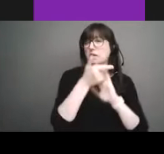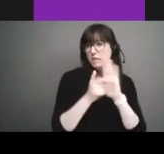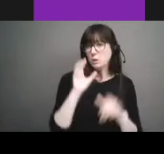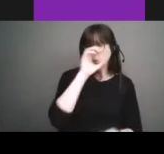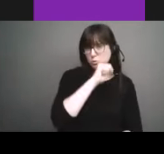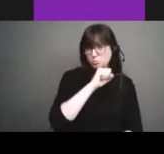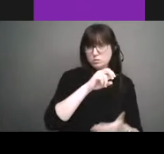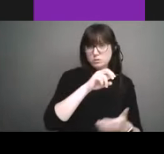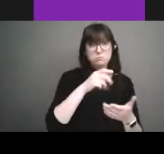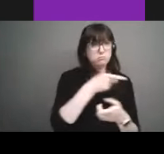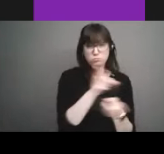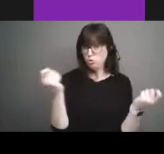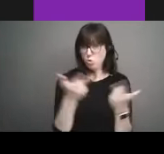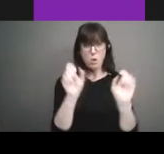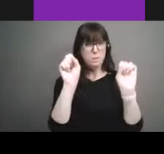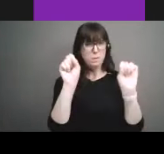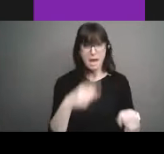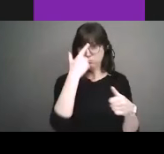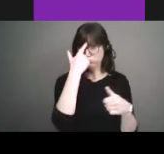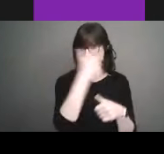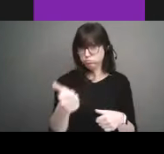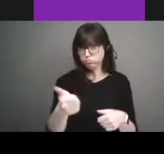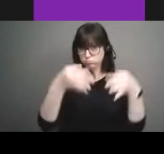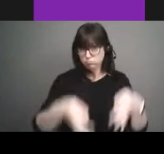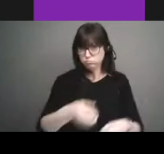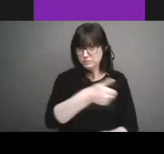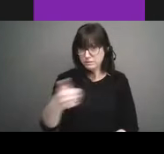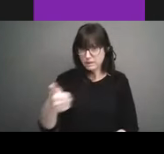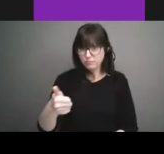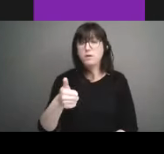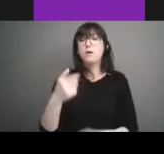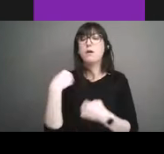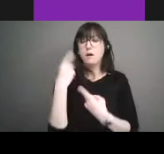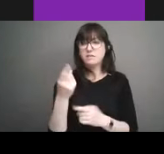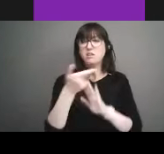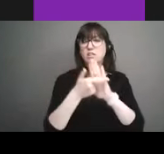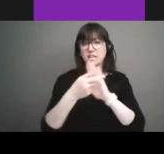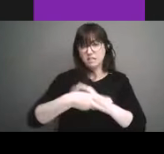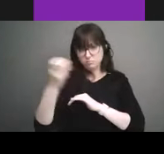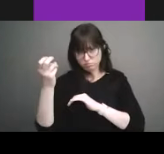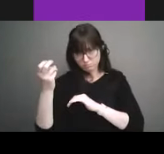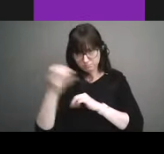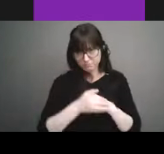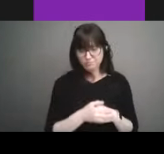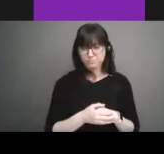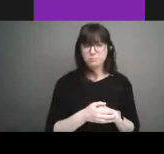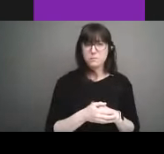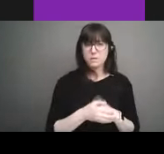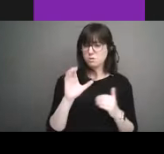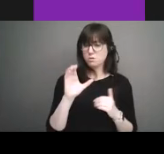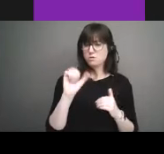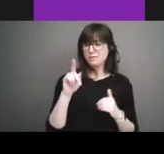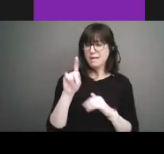everybody is capable of making decisions unless legally rebutted. So how is capacity